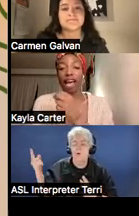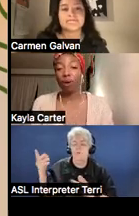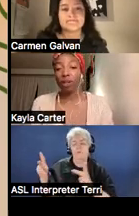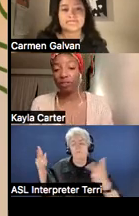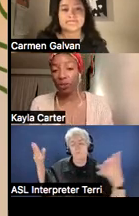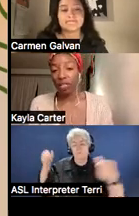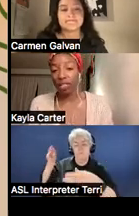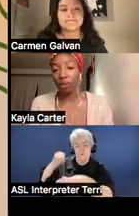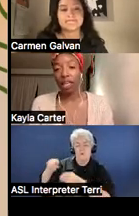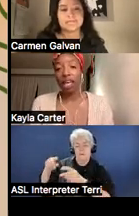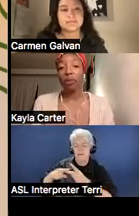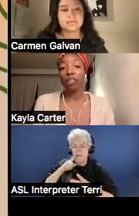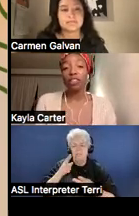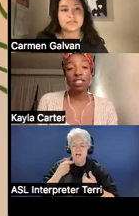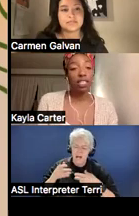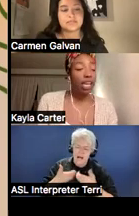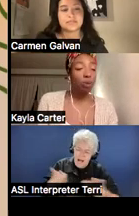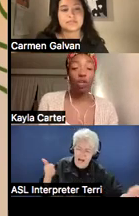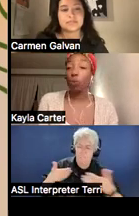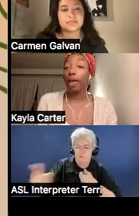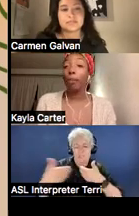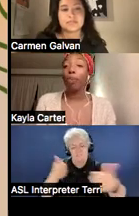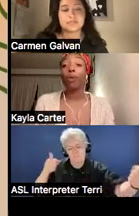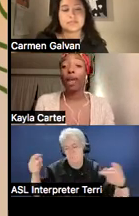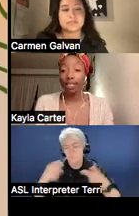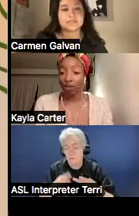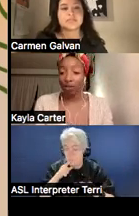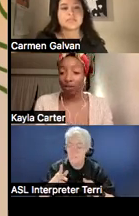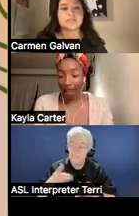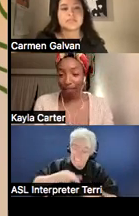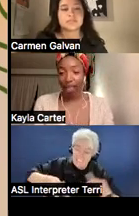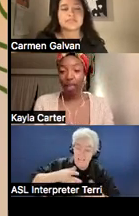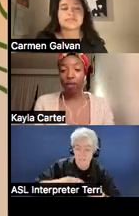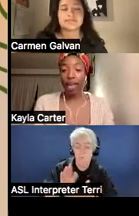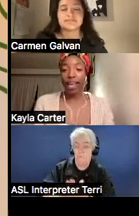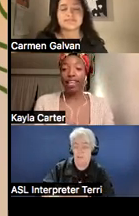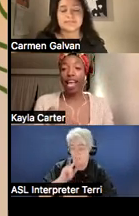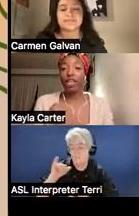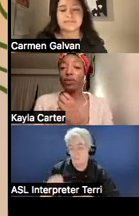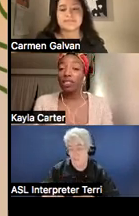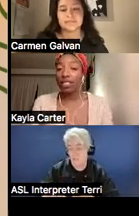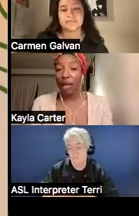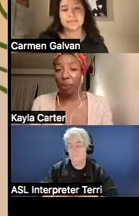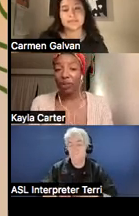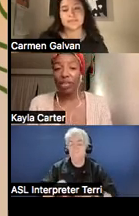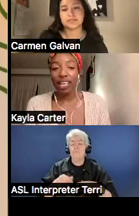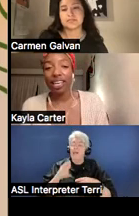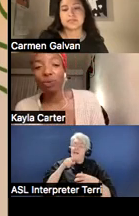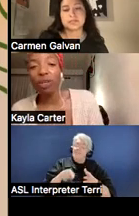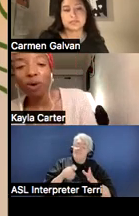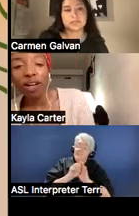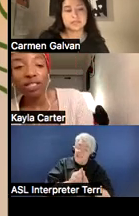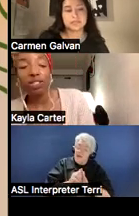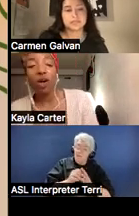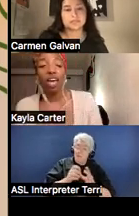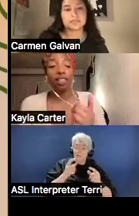things like hyper-individualism. And we live in a society where you will get praised for that, right? And I use these examples because I